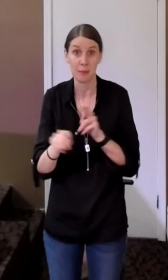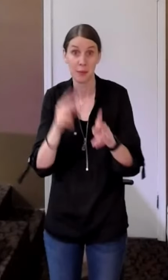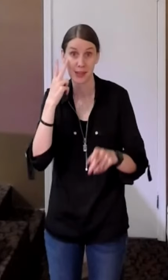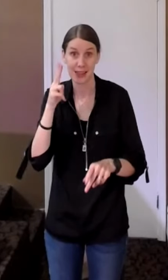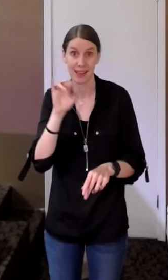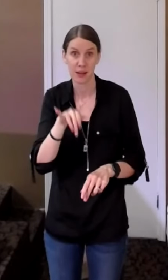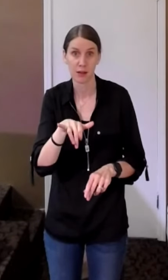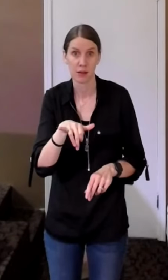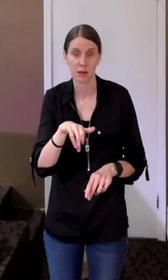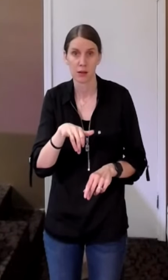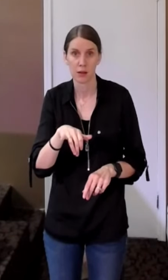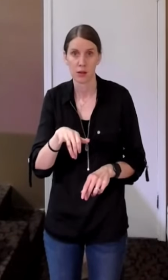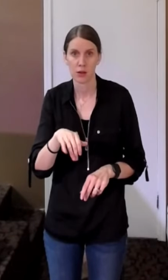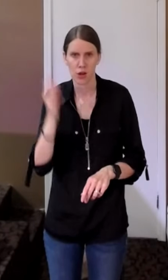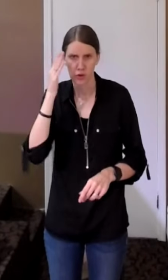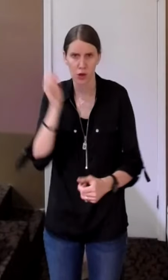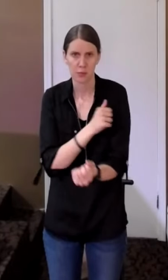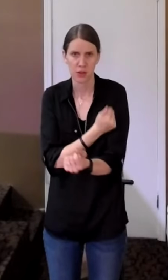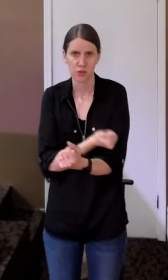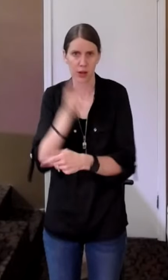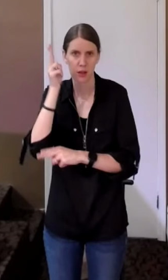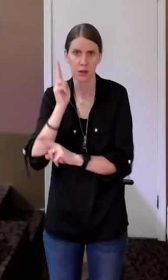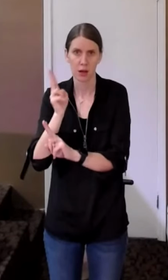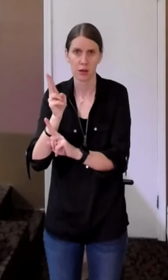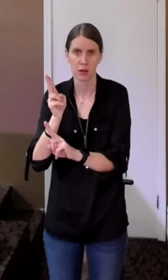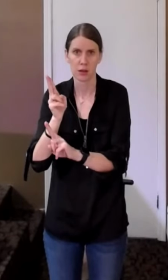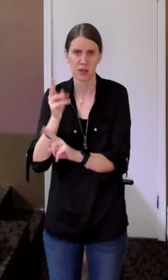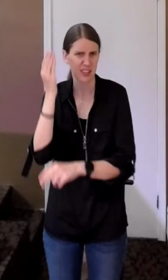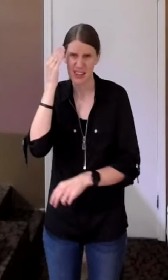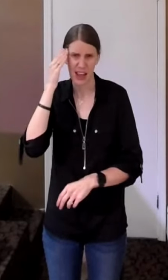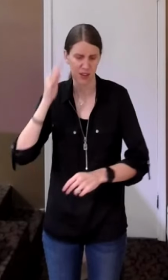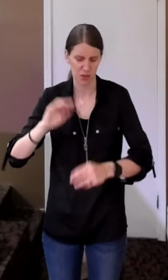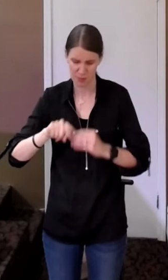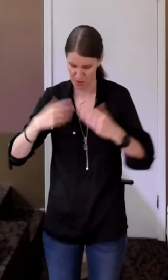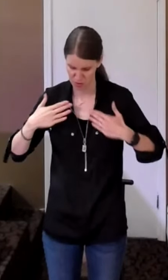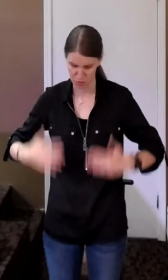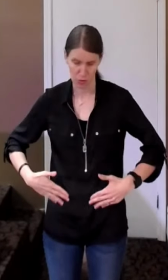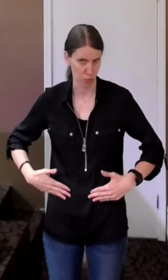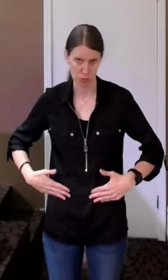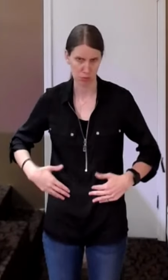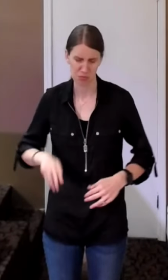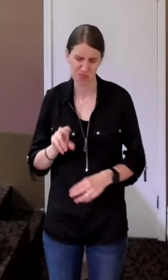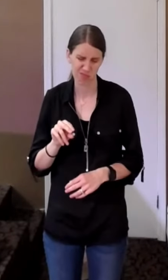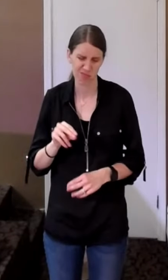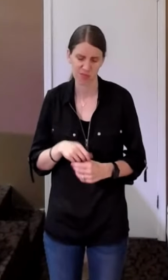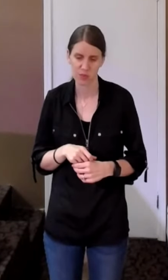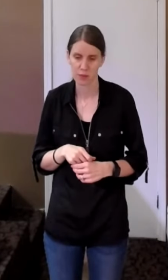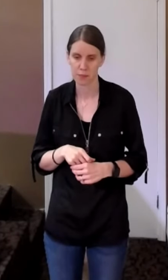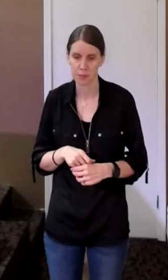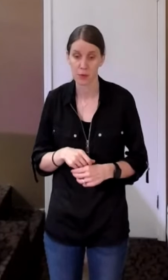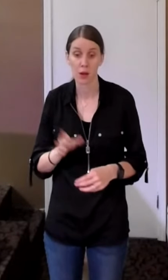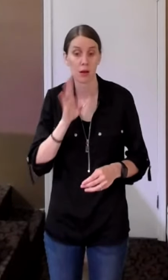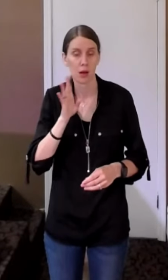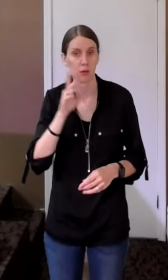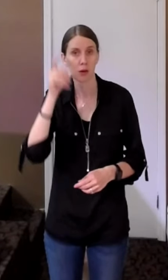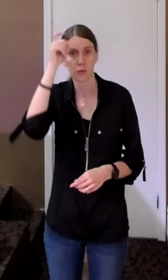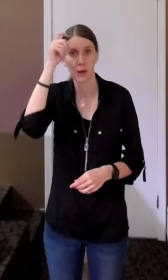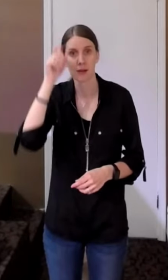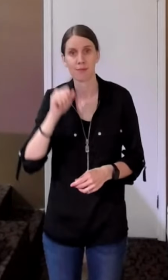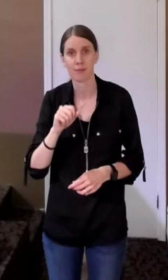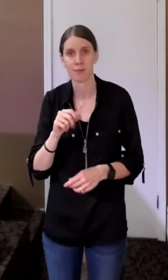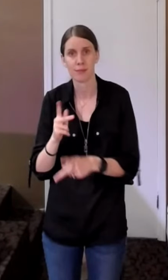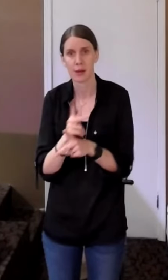encounters. She's known for her strength and honor. She's not known for the clothes she wears. Her speech is wise